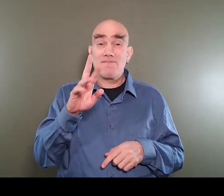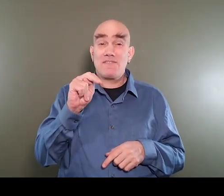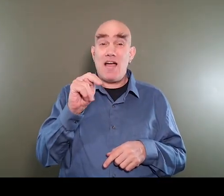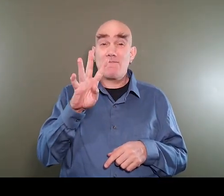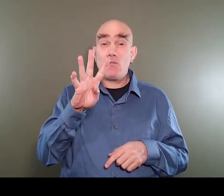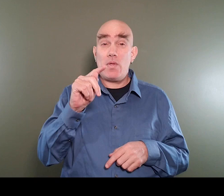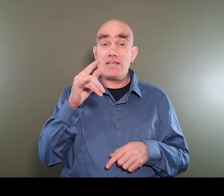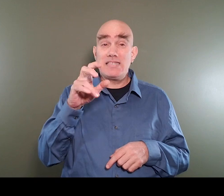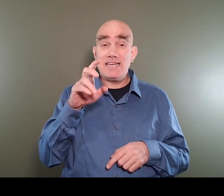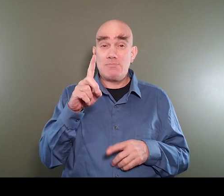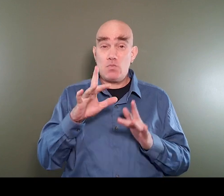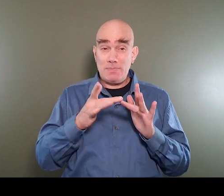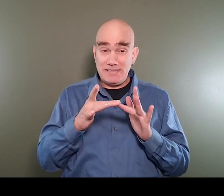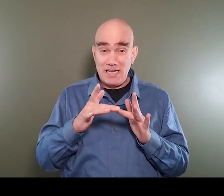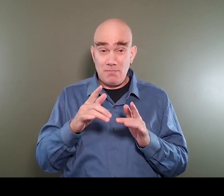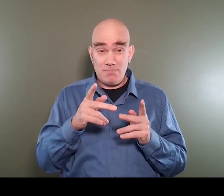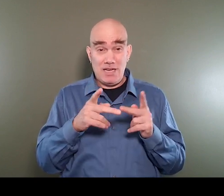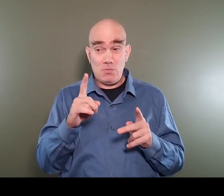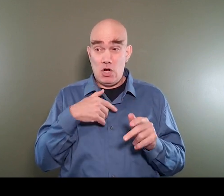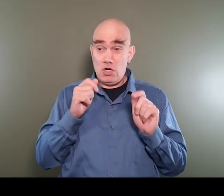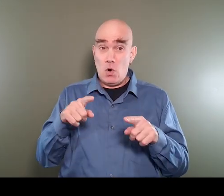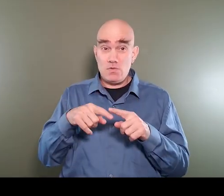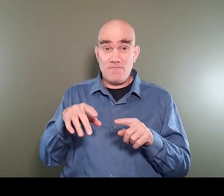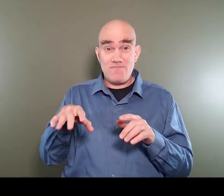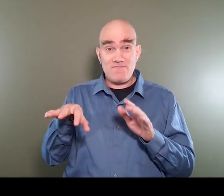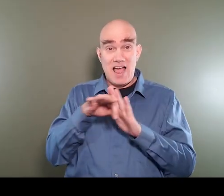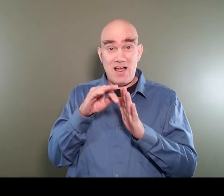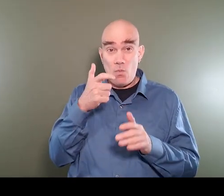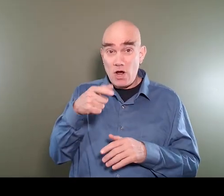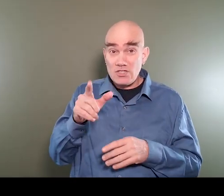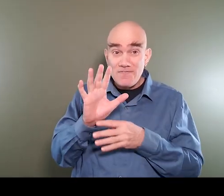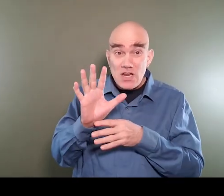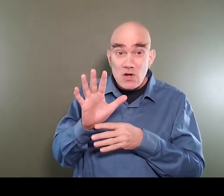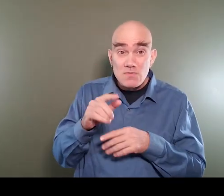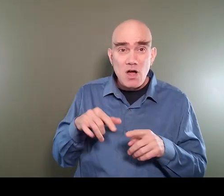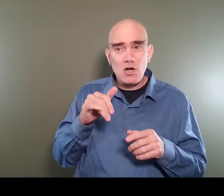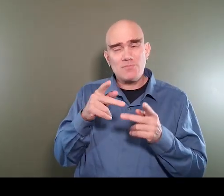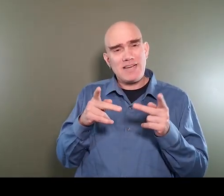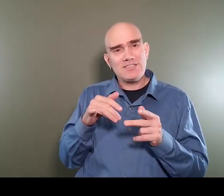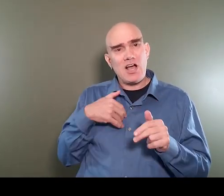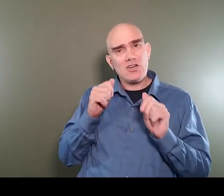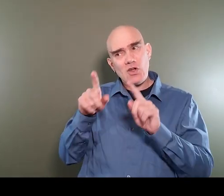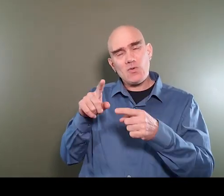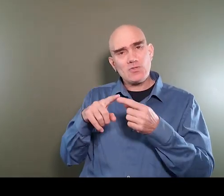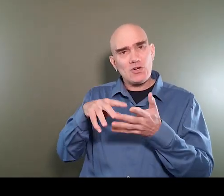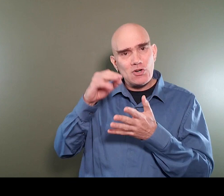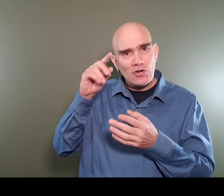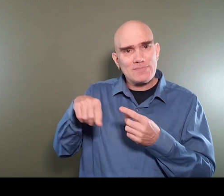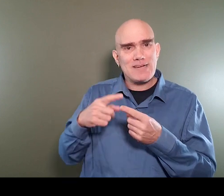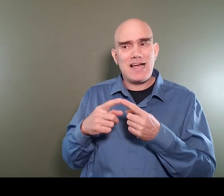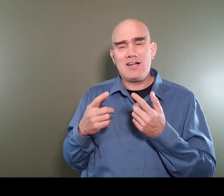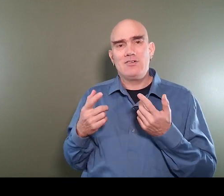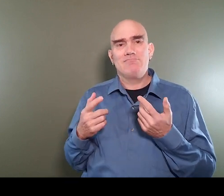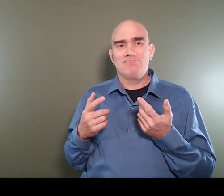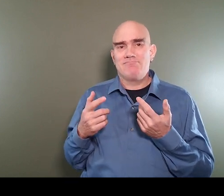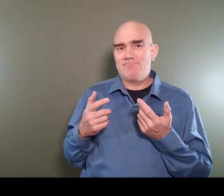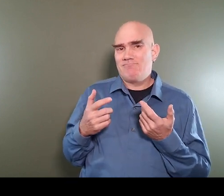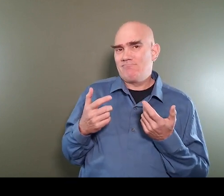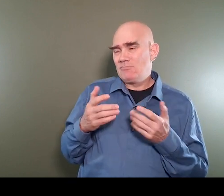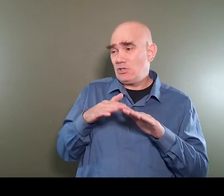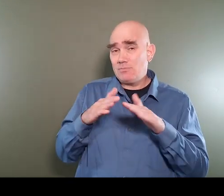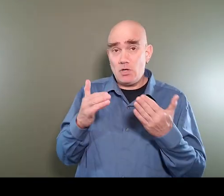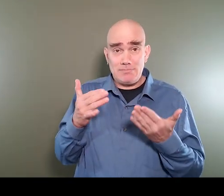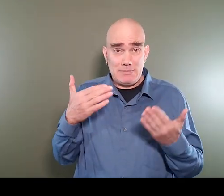is the Fun for the Disabled website a place where I could go to find and watch these videos, but also as a place that I could go